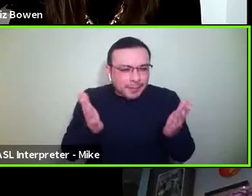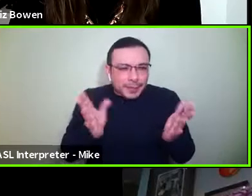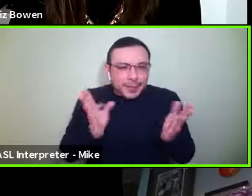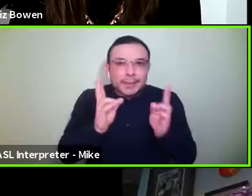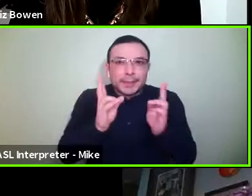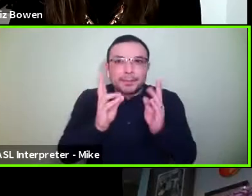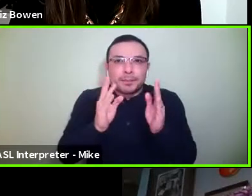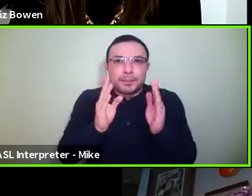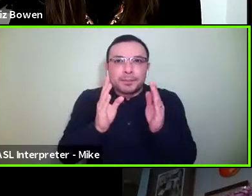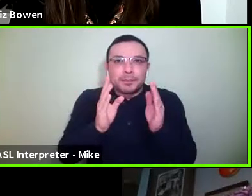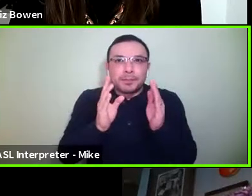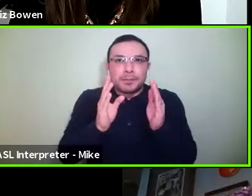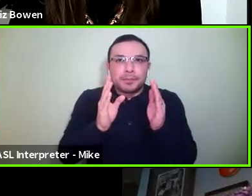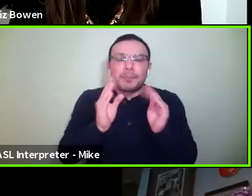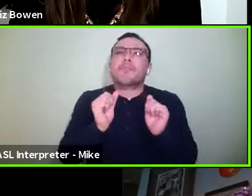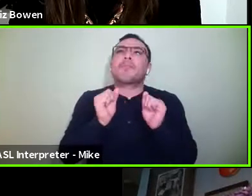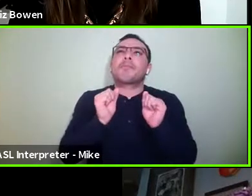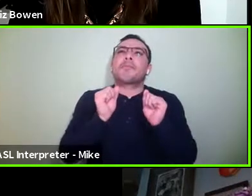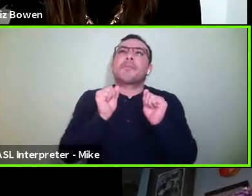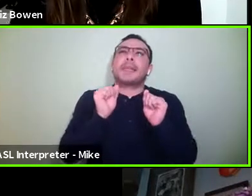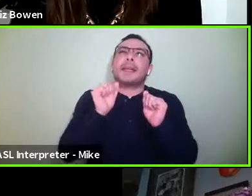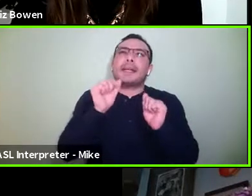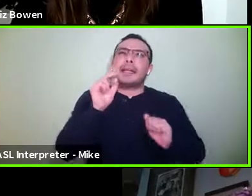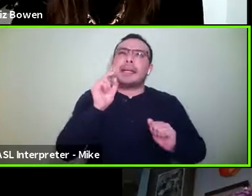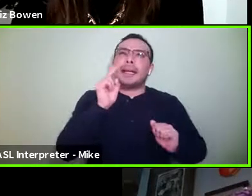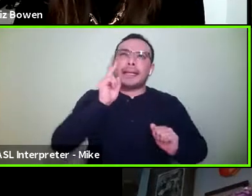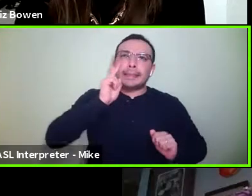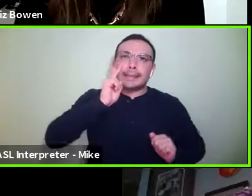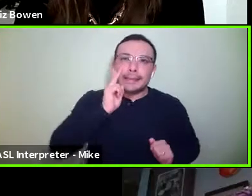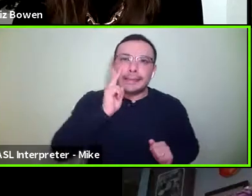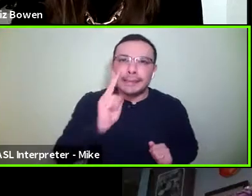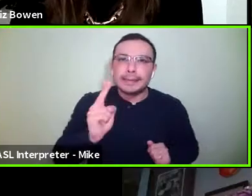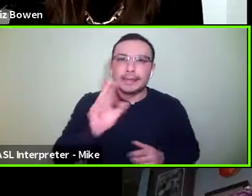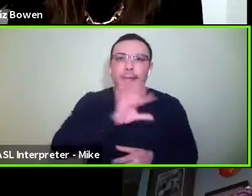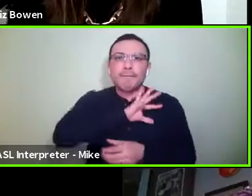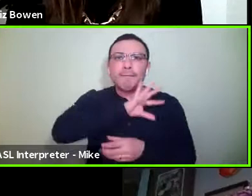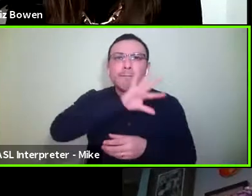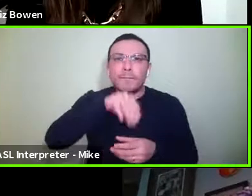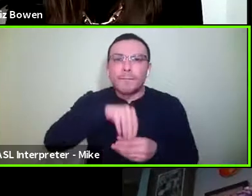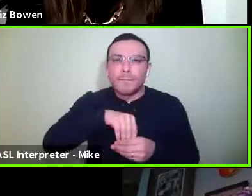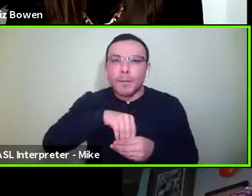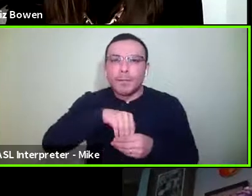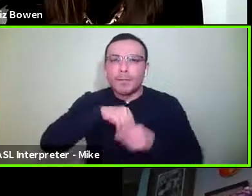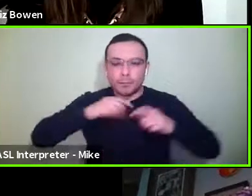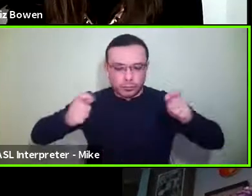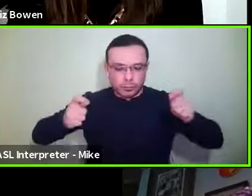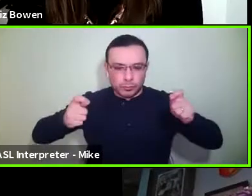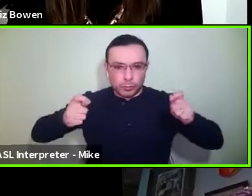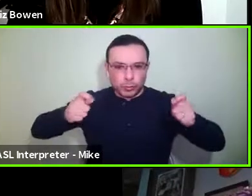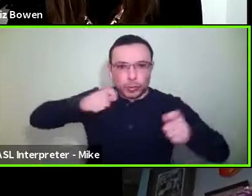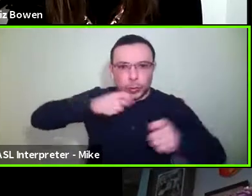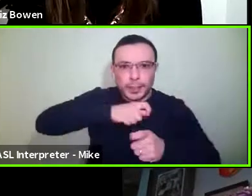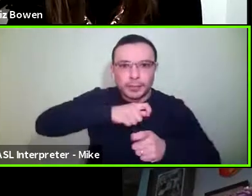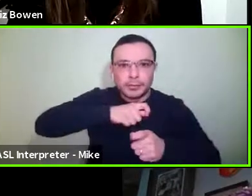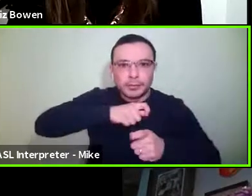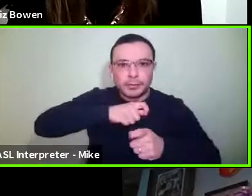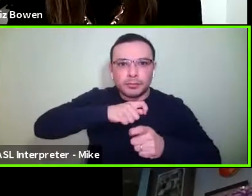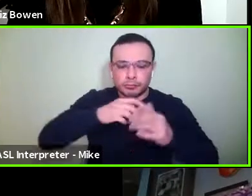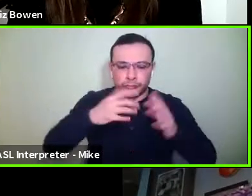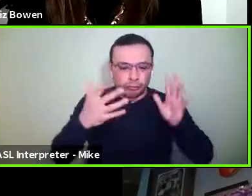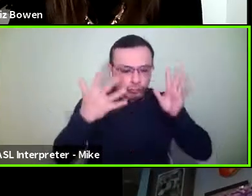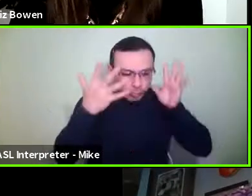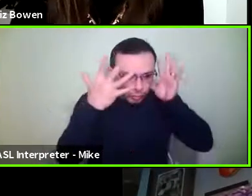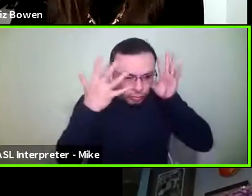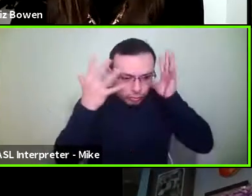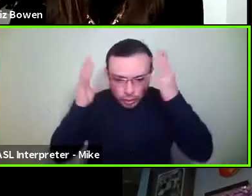transformation that we have all gone through over the last year, many transformations, but I just wanted to call attention